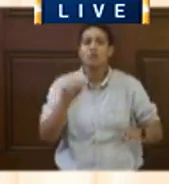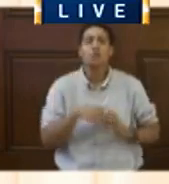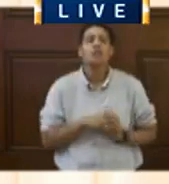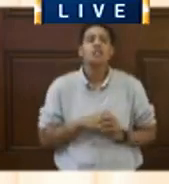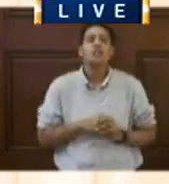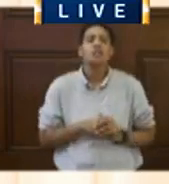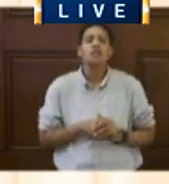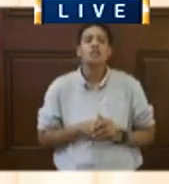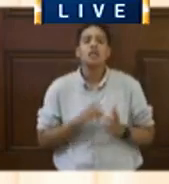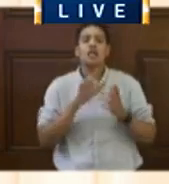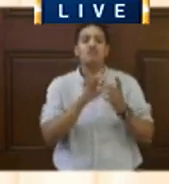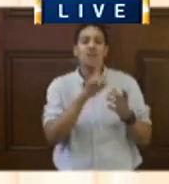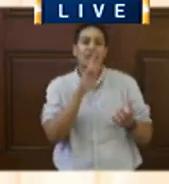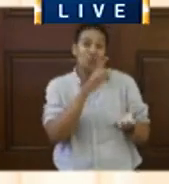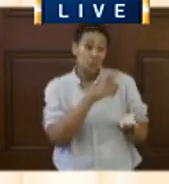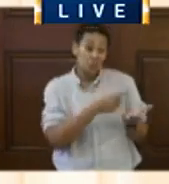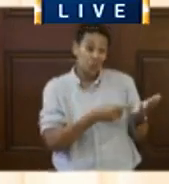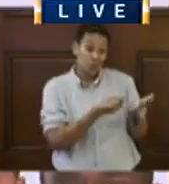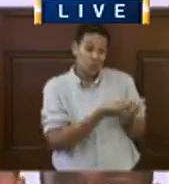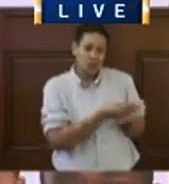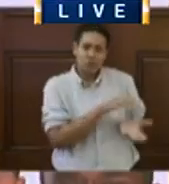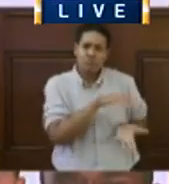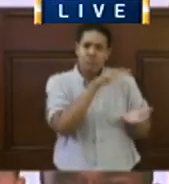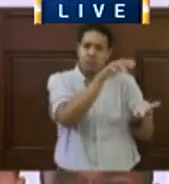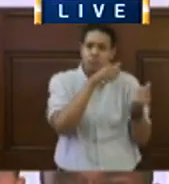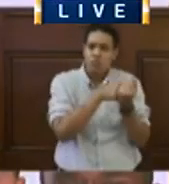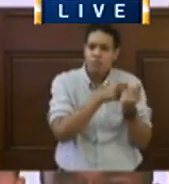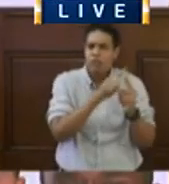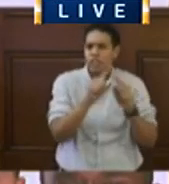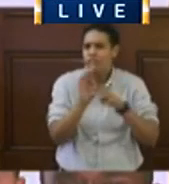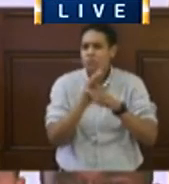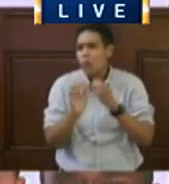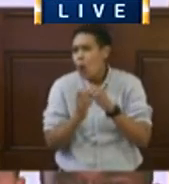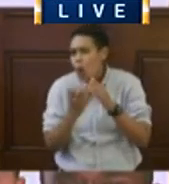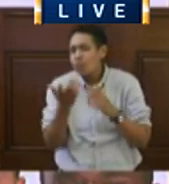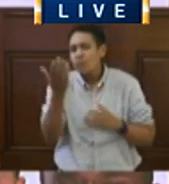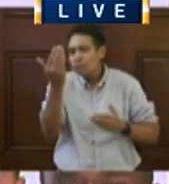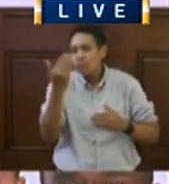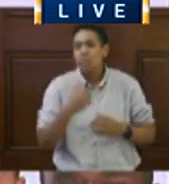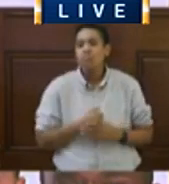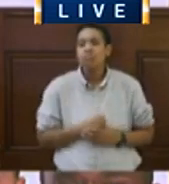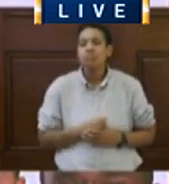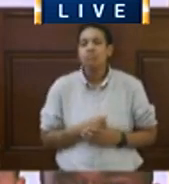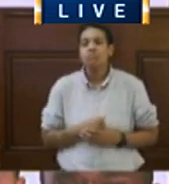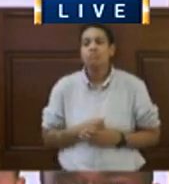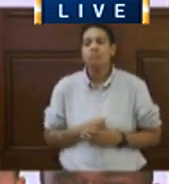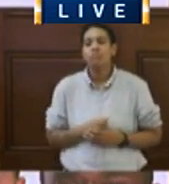the stimulus package for businesses. Mr. Wignall, hi, good afternoon.